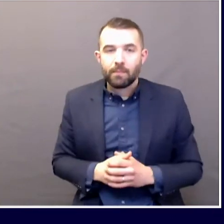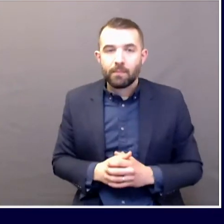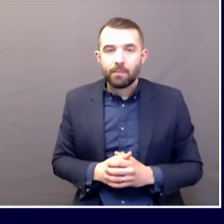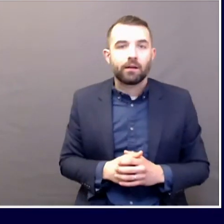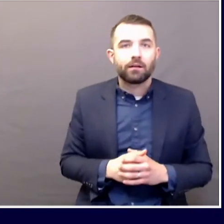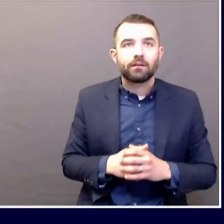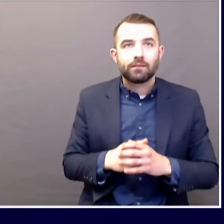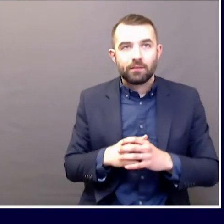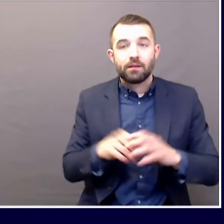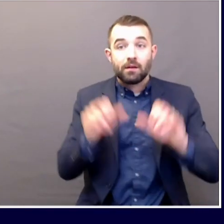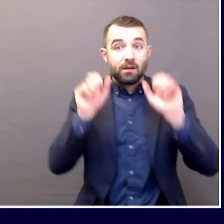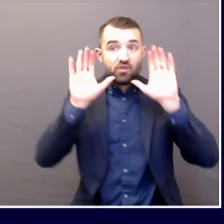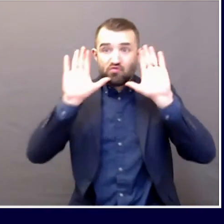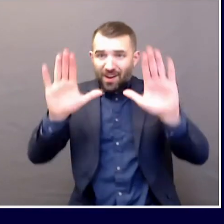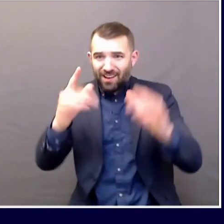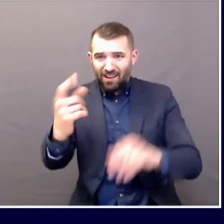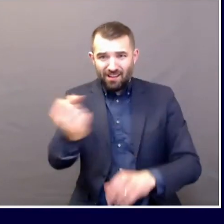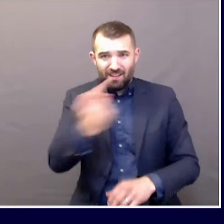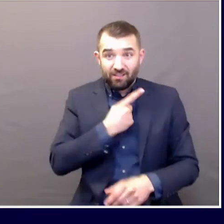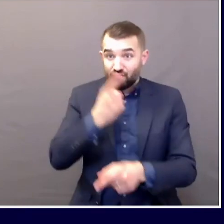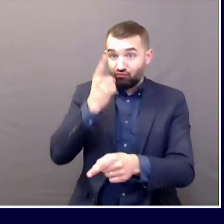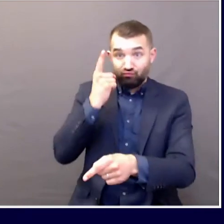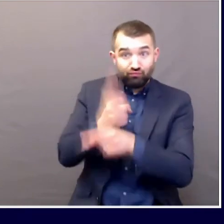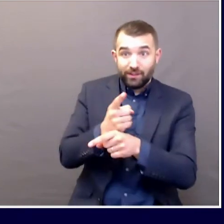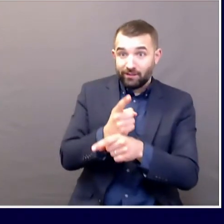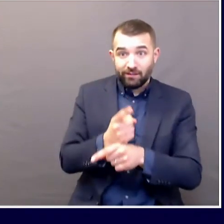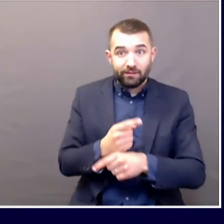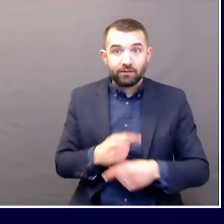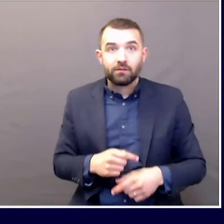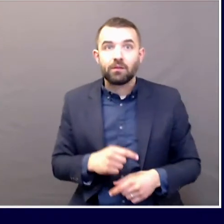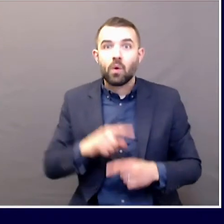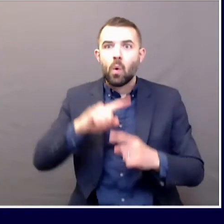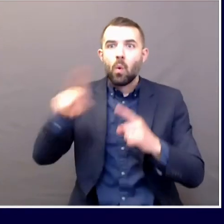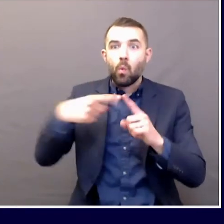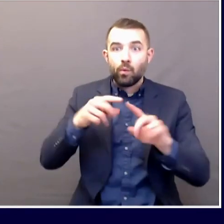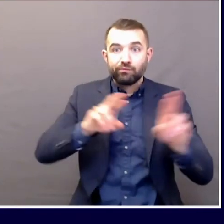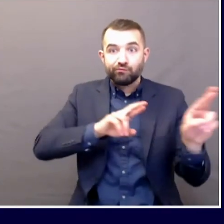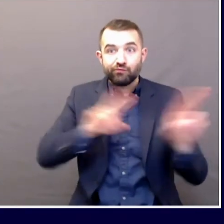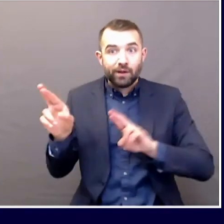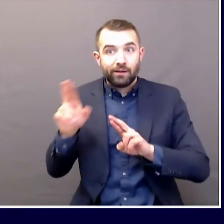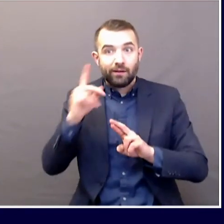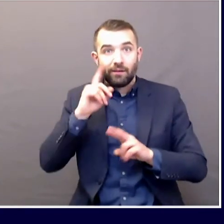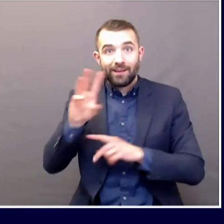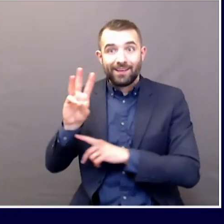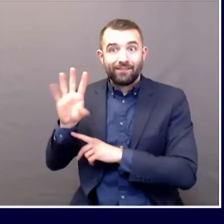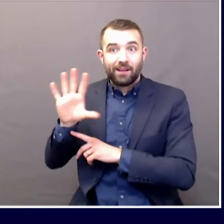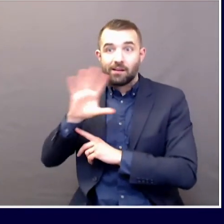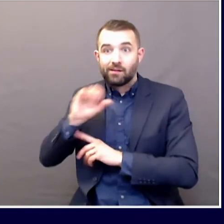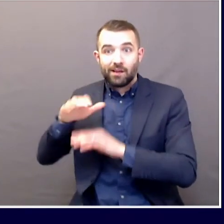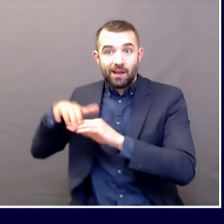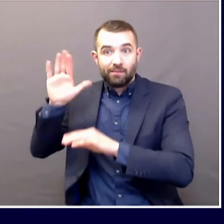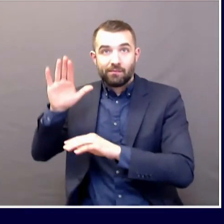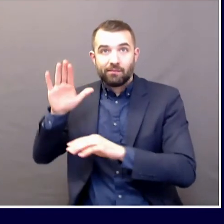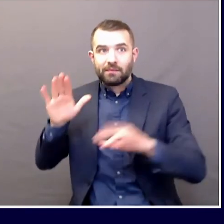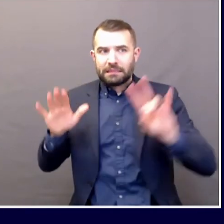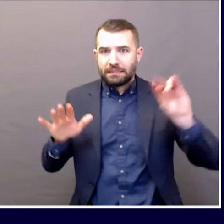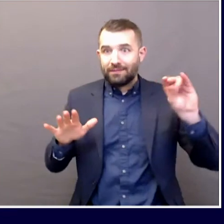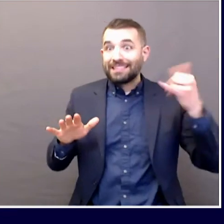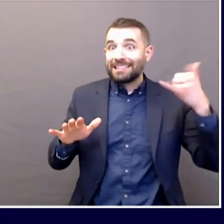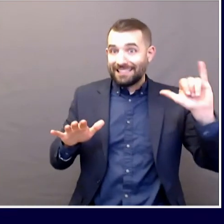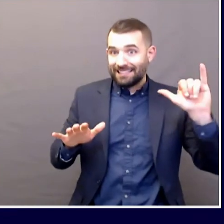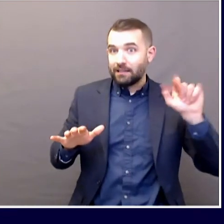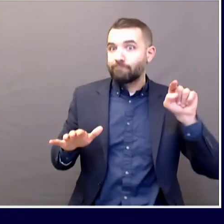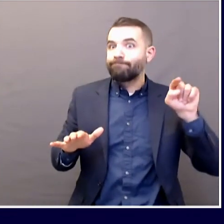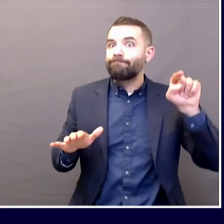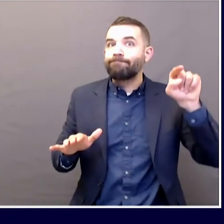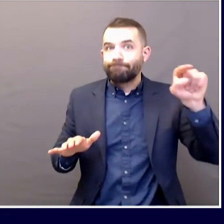are remaining individuals in the 70 and over category, to say nothing of others that will still be looking for vaccine slots. I think there's a few